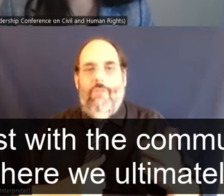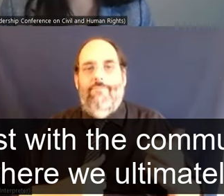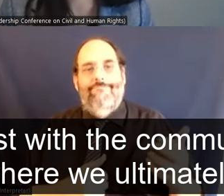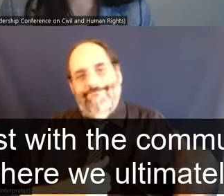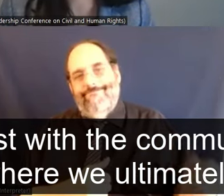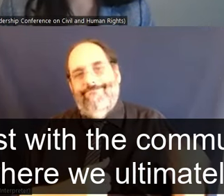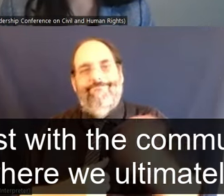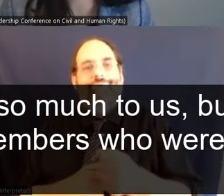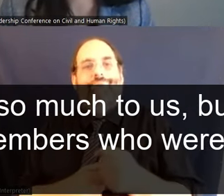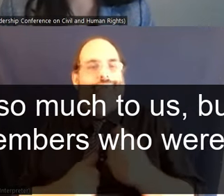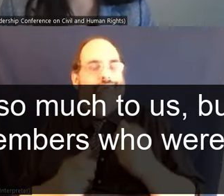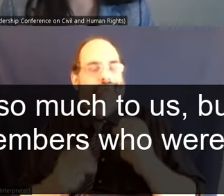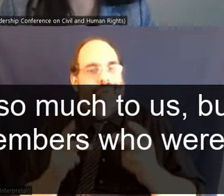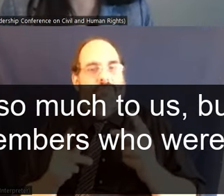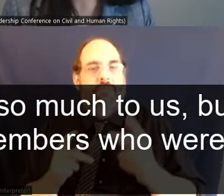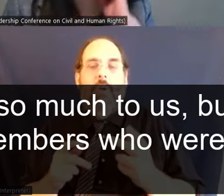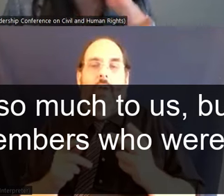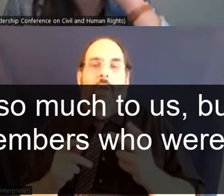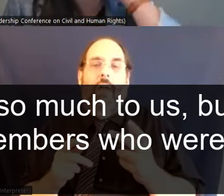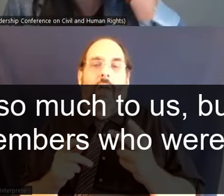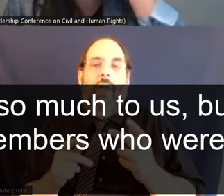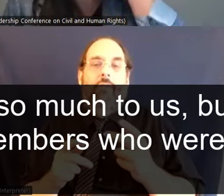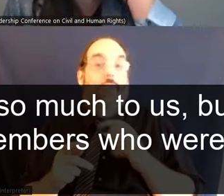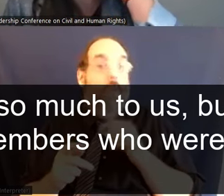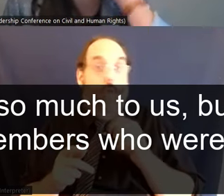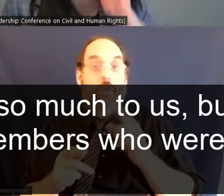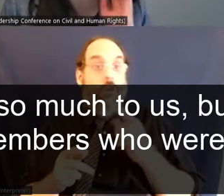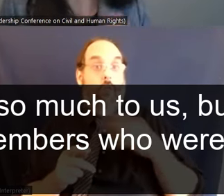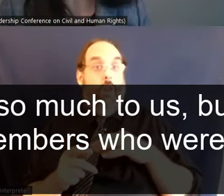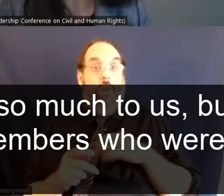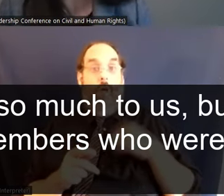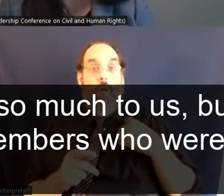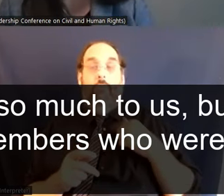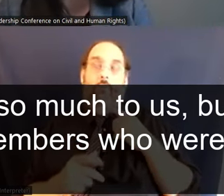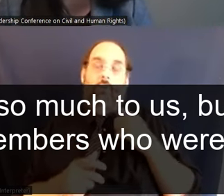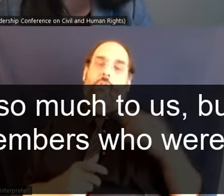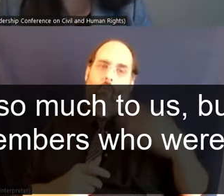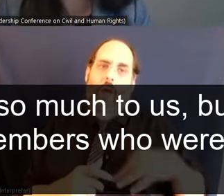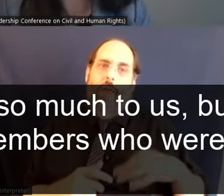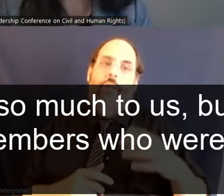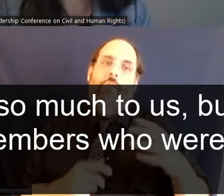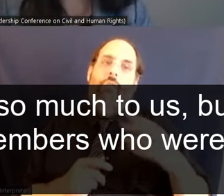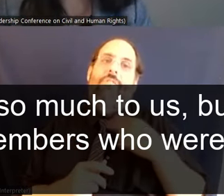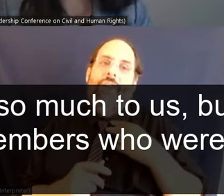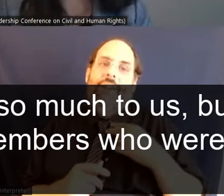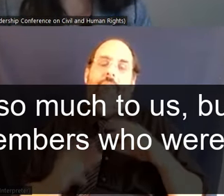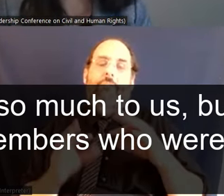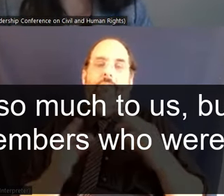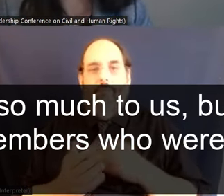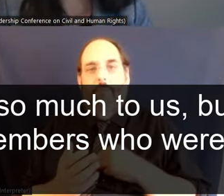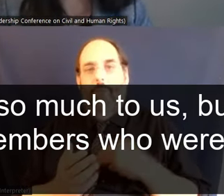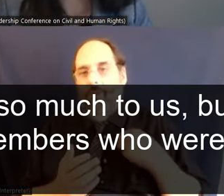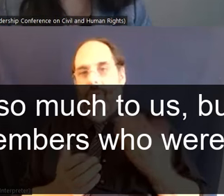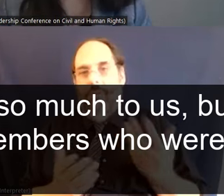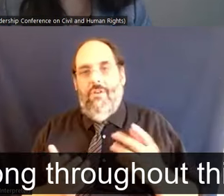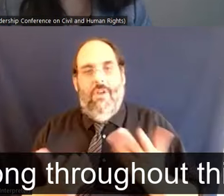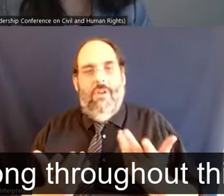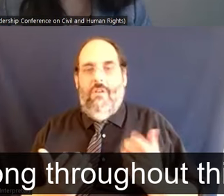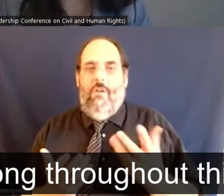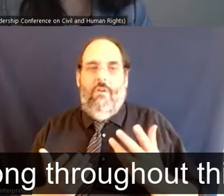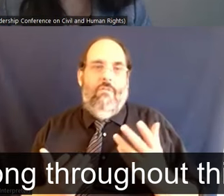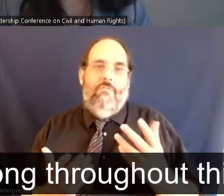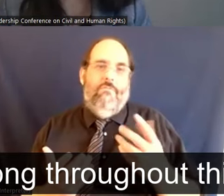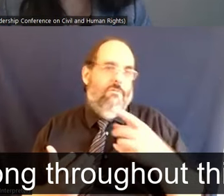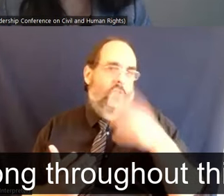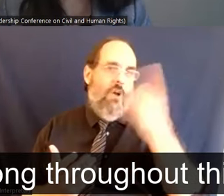we ultimately did. And that's a credit, not so much to us, but to the victims, the family members who were just so tremendous and